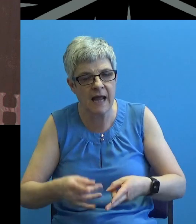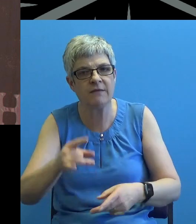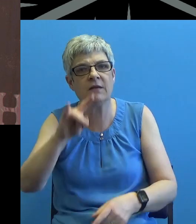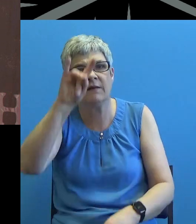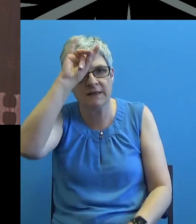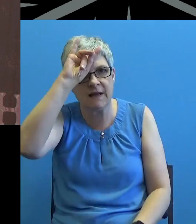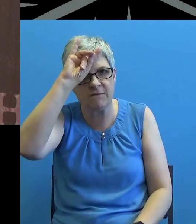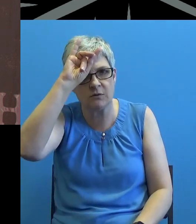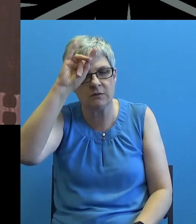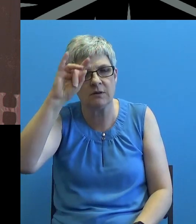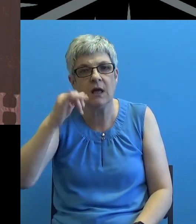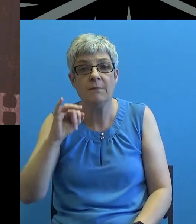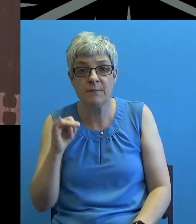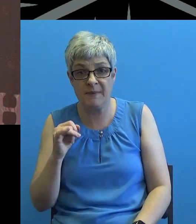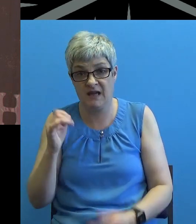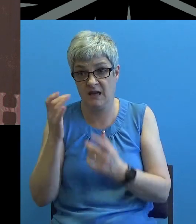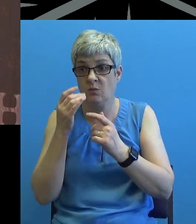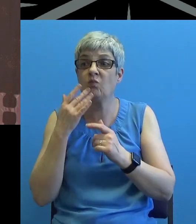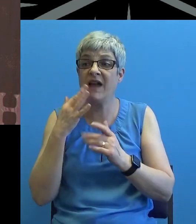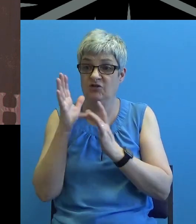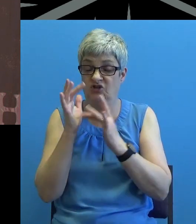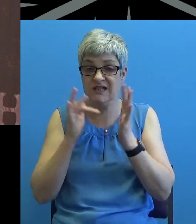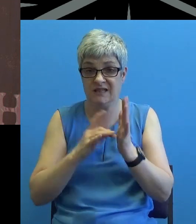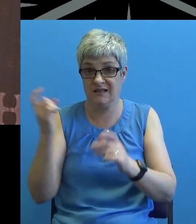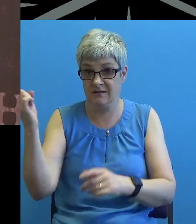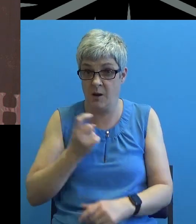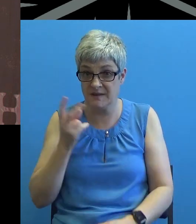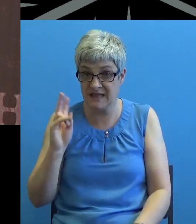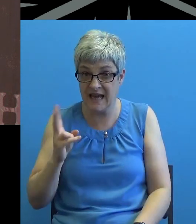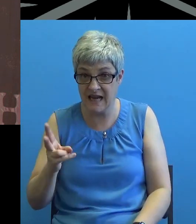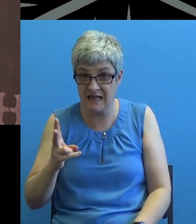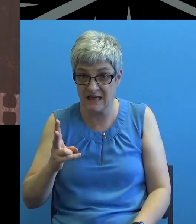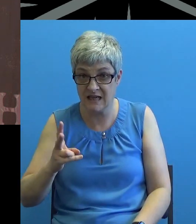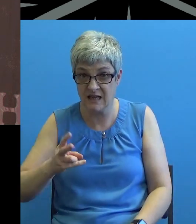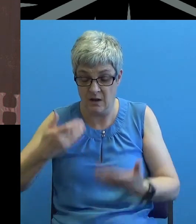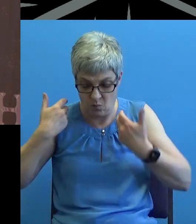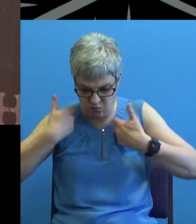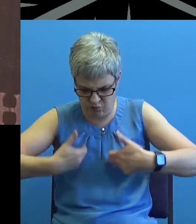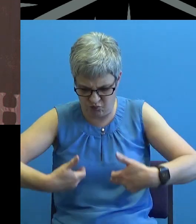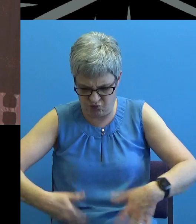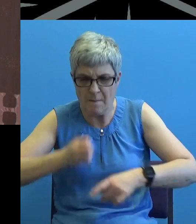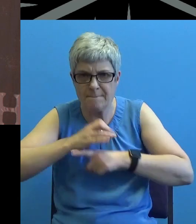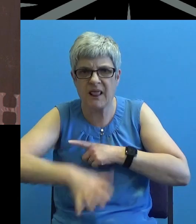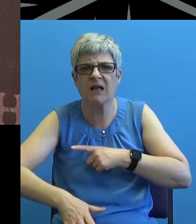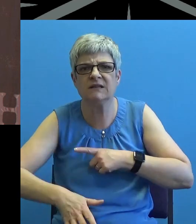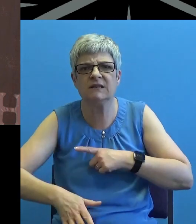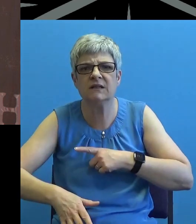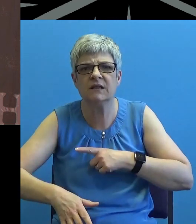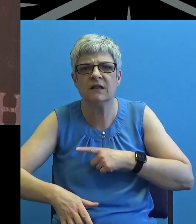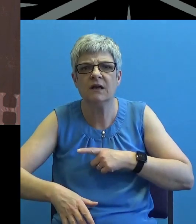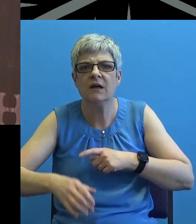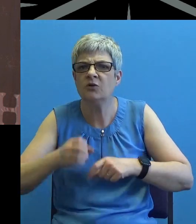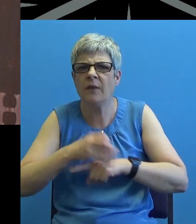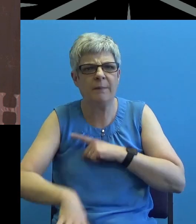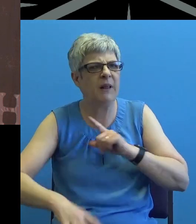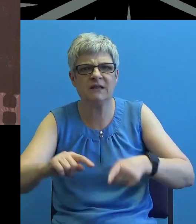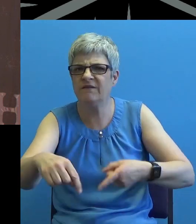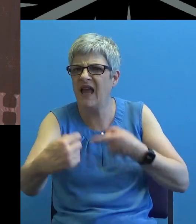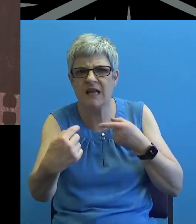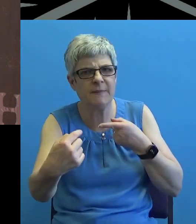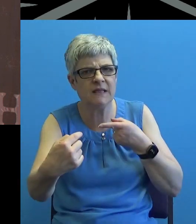Maybe when Jesus comes again, with a robe dipped in blood that's not stained with the blood of our